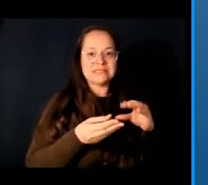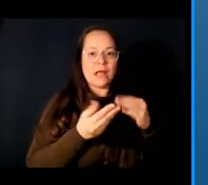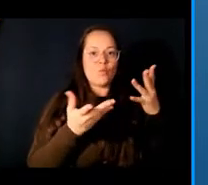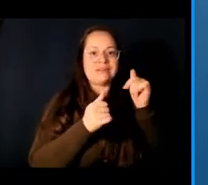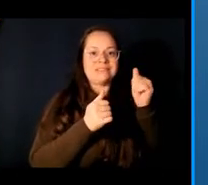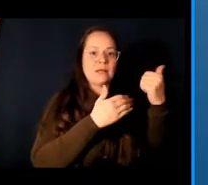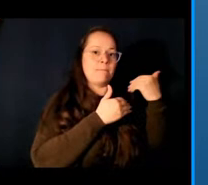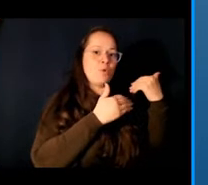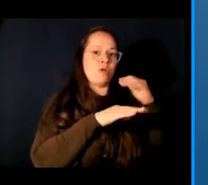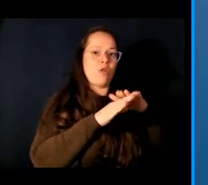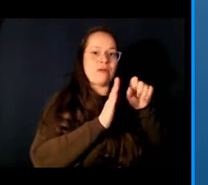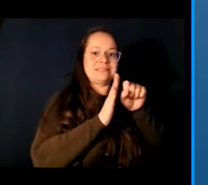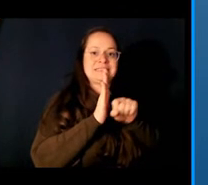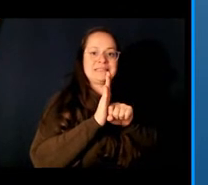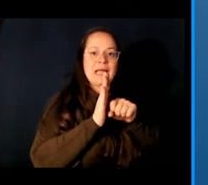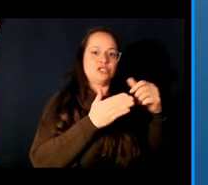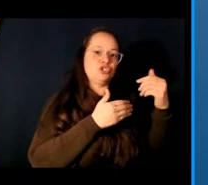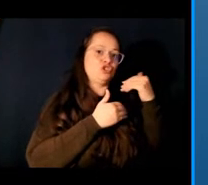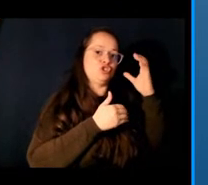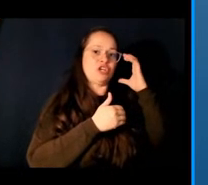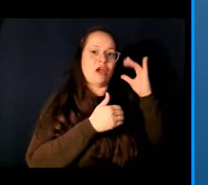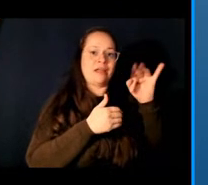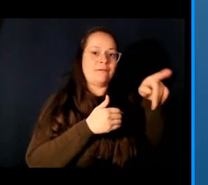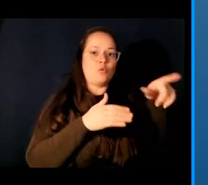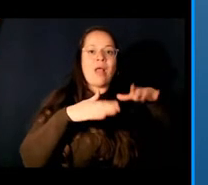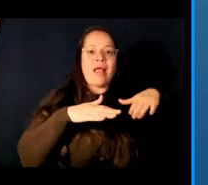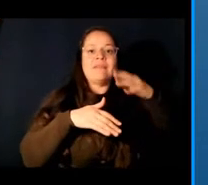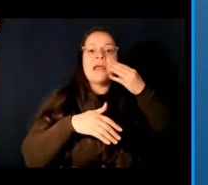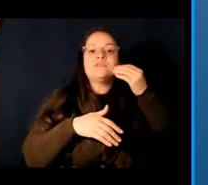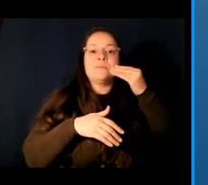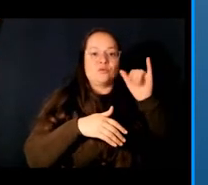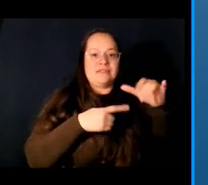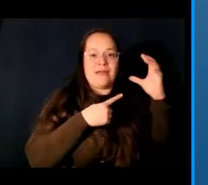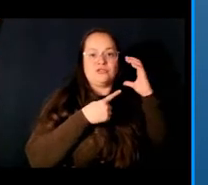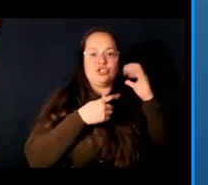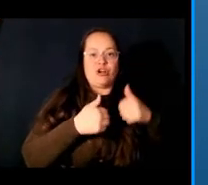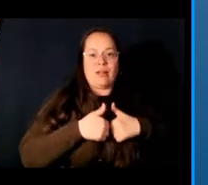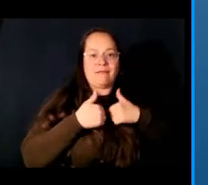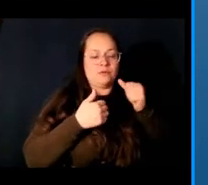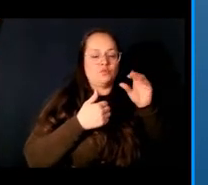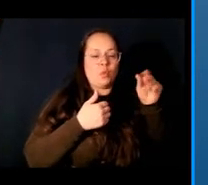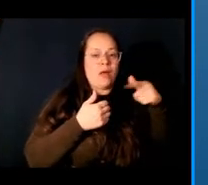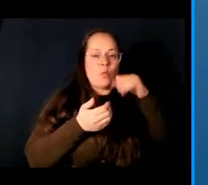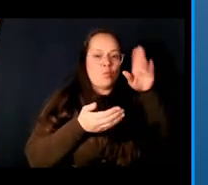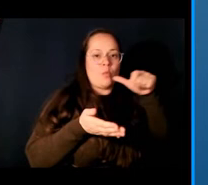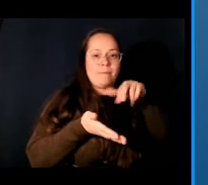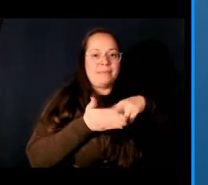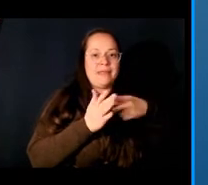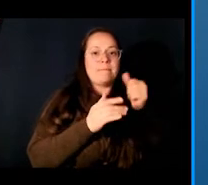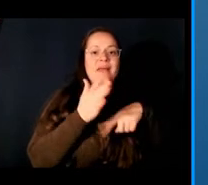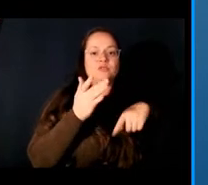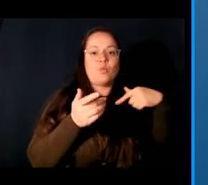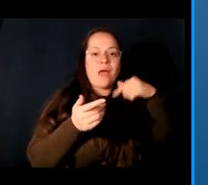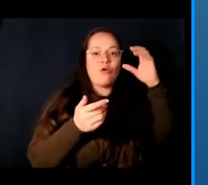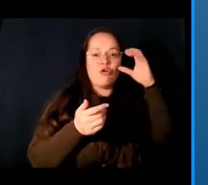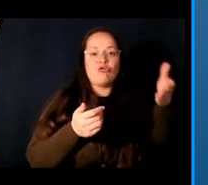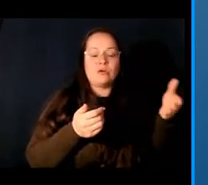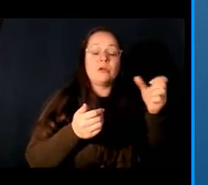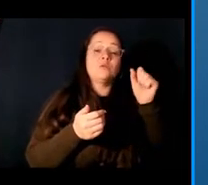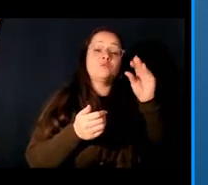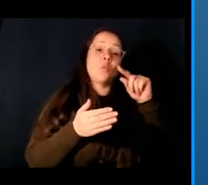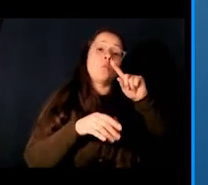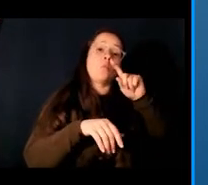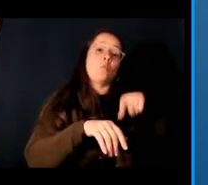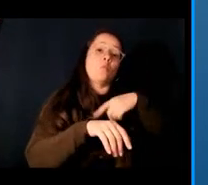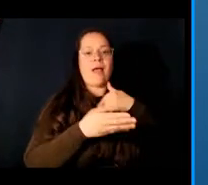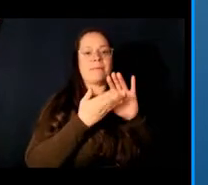on a state party chair if you've not been a state party chair and I know you didn't intend it that way so that's but but that's what I heard and when we have